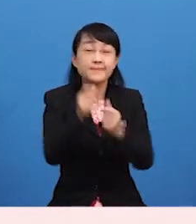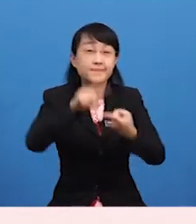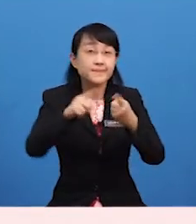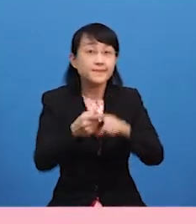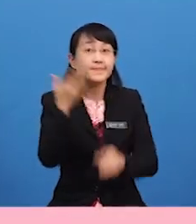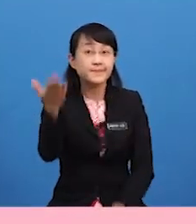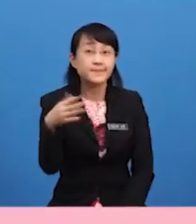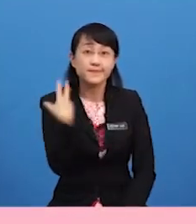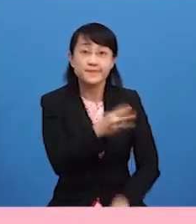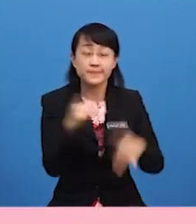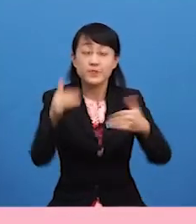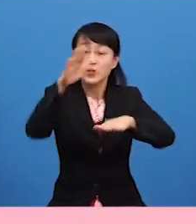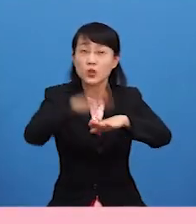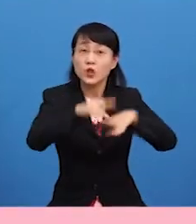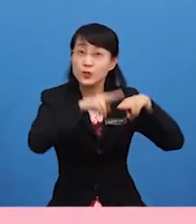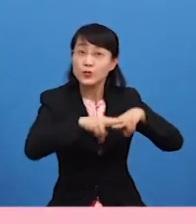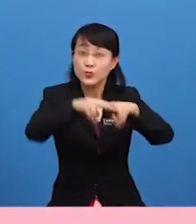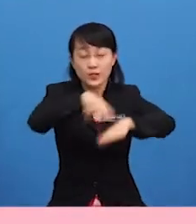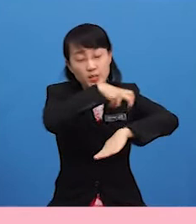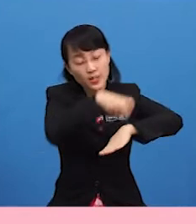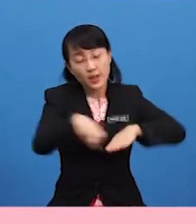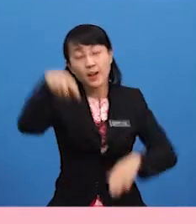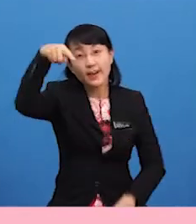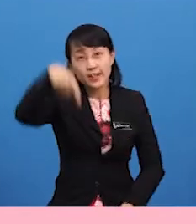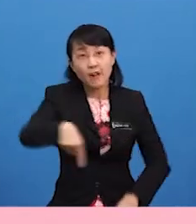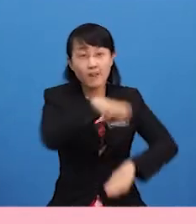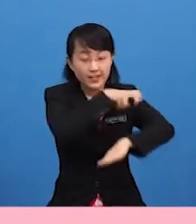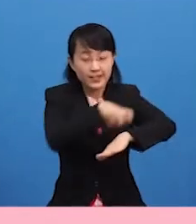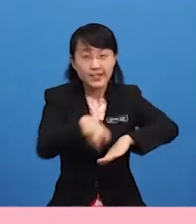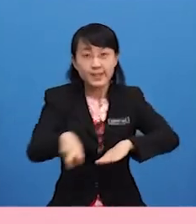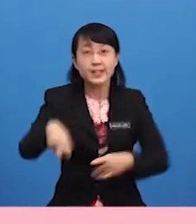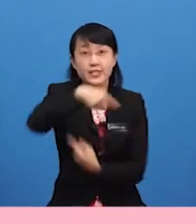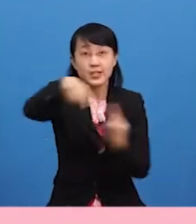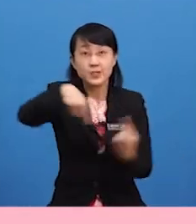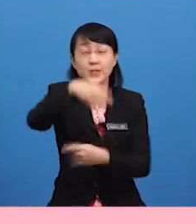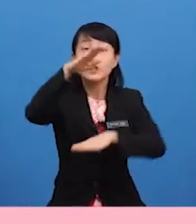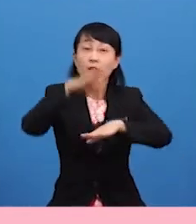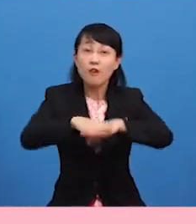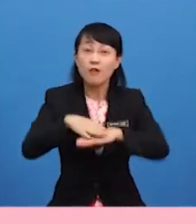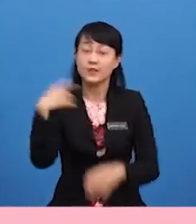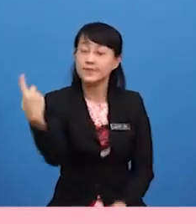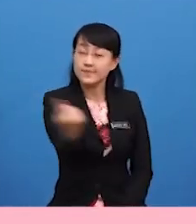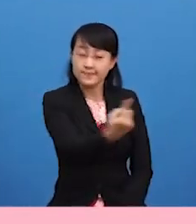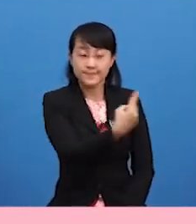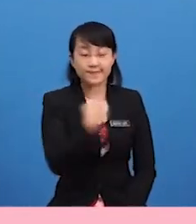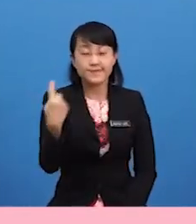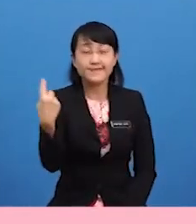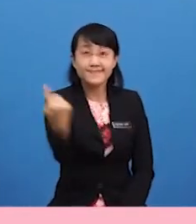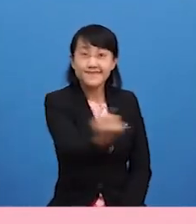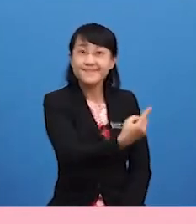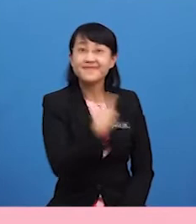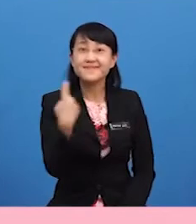there. We played on the swings, glided down the slides, and even spun around on the